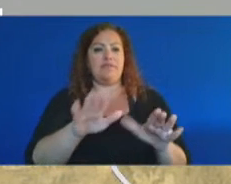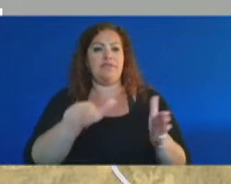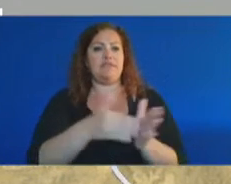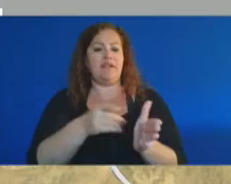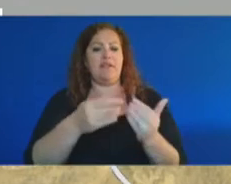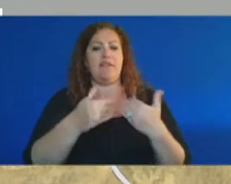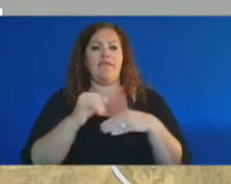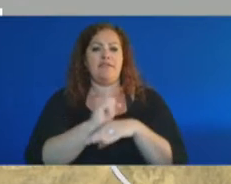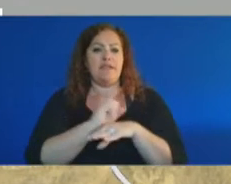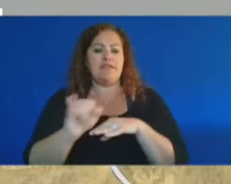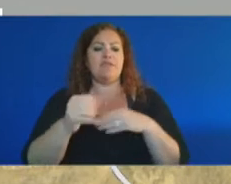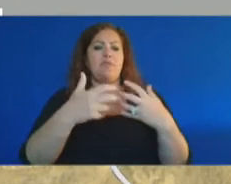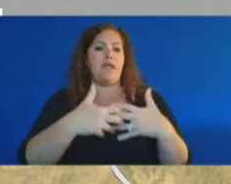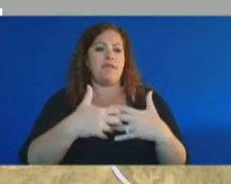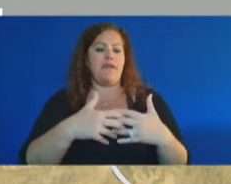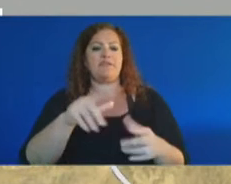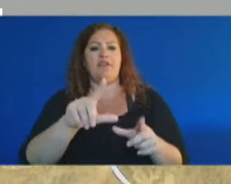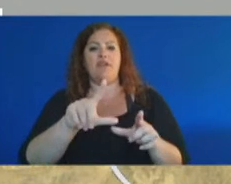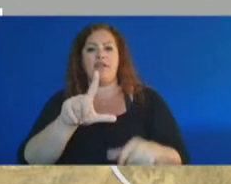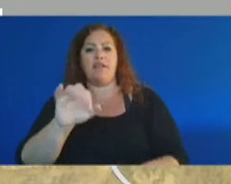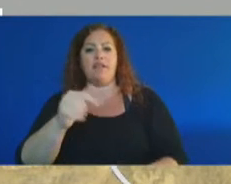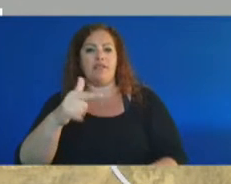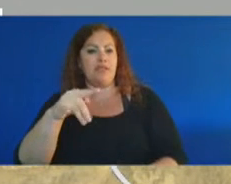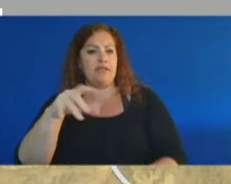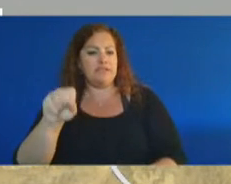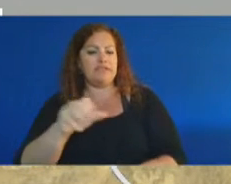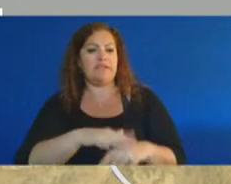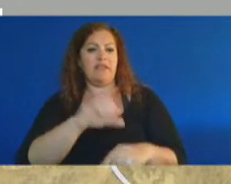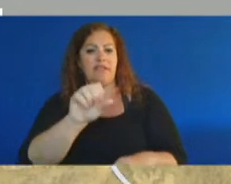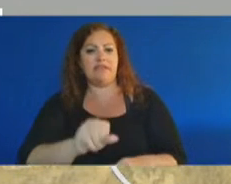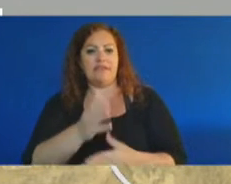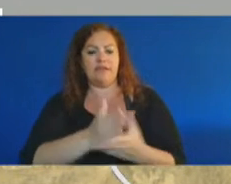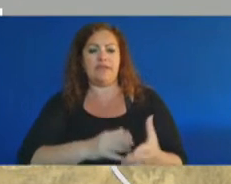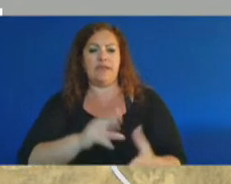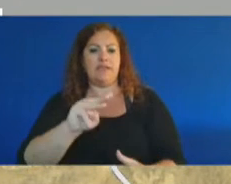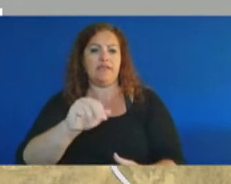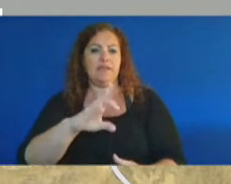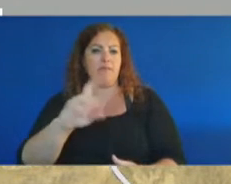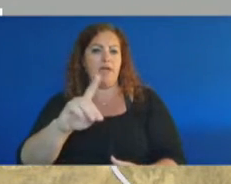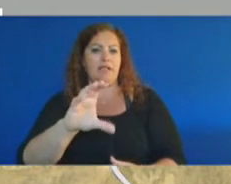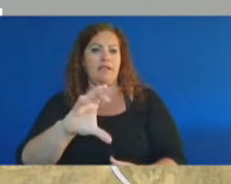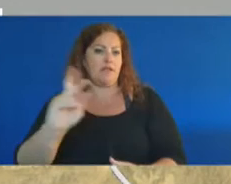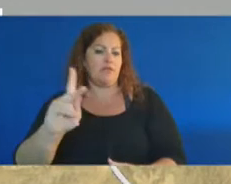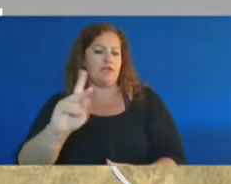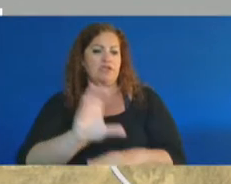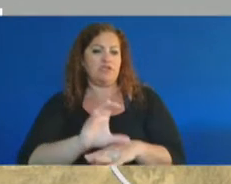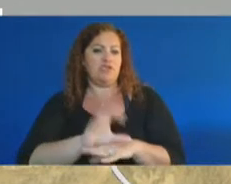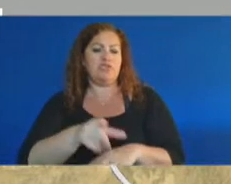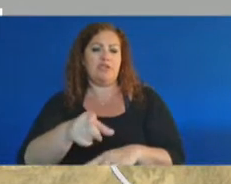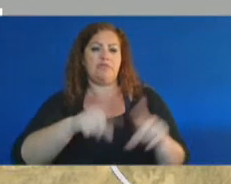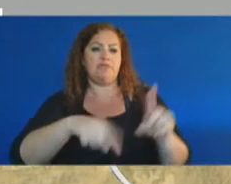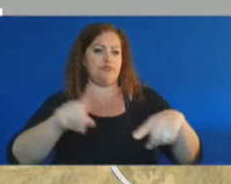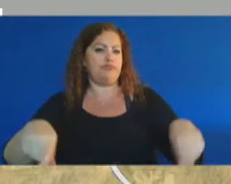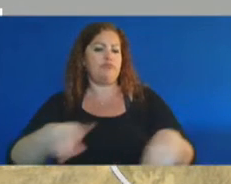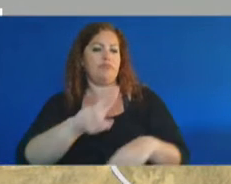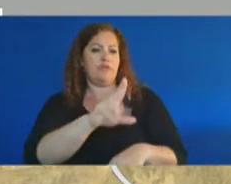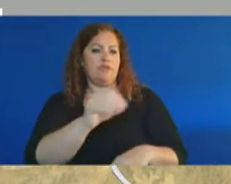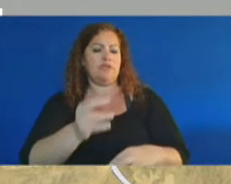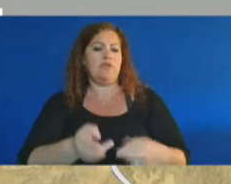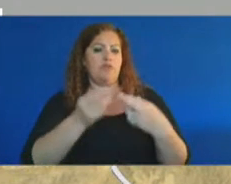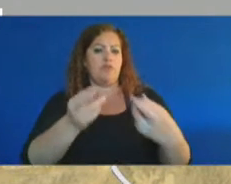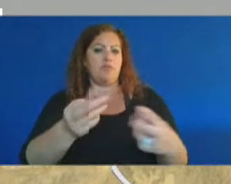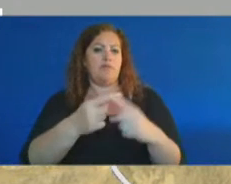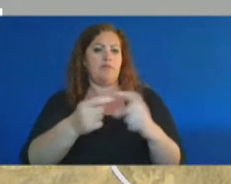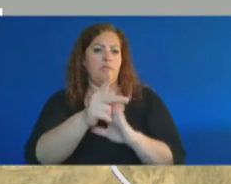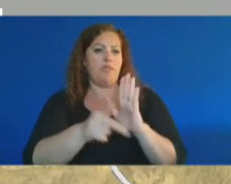manufacturing Logistics just on the south side merer Creek Church so uh quite a diverse mix of of uses and recommendations uh from the policy